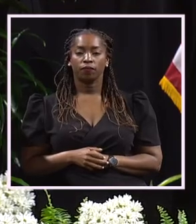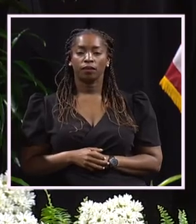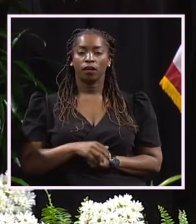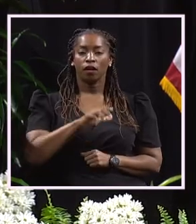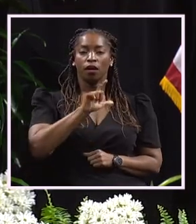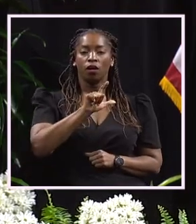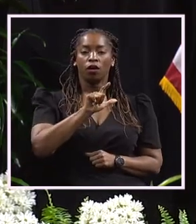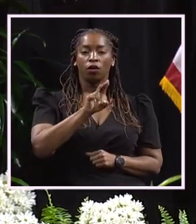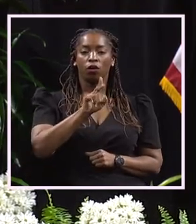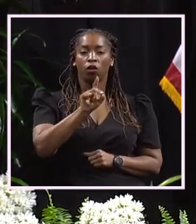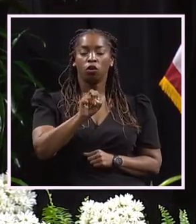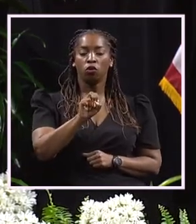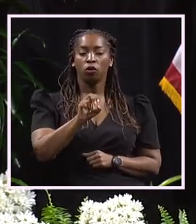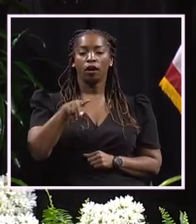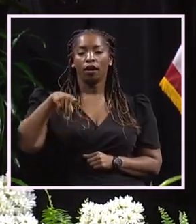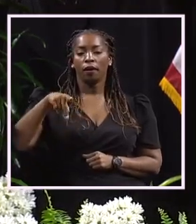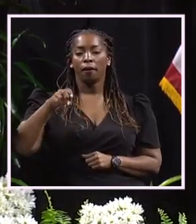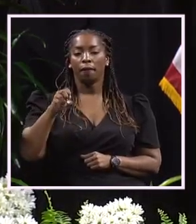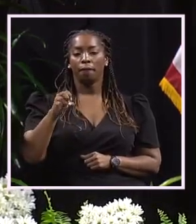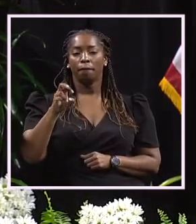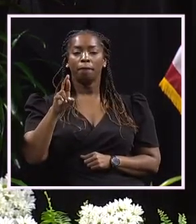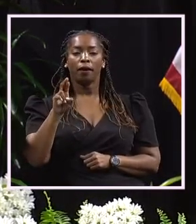Luke Perugini.